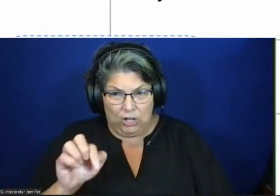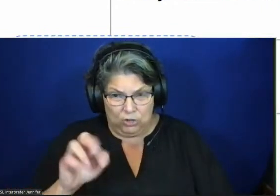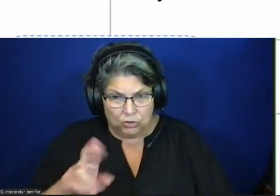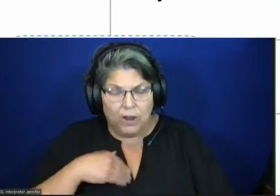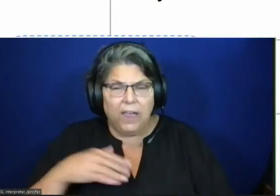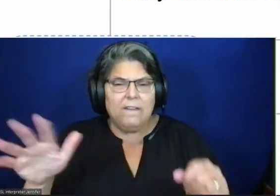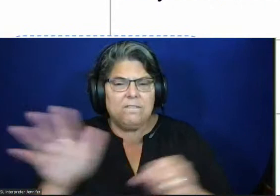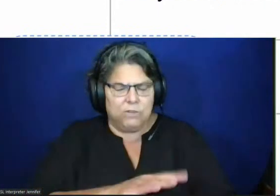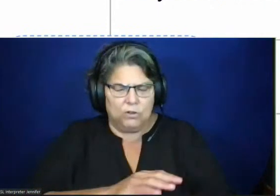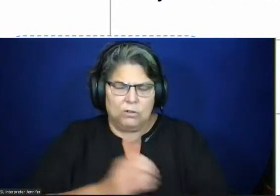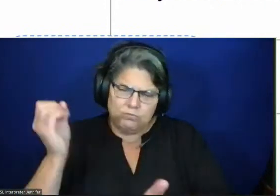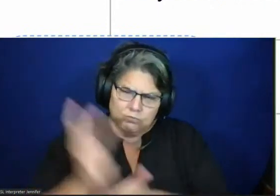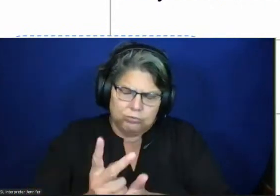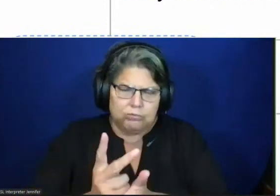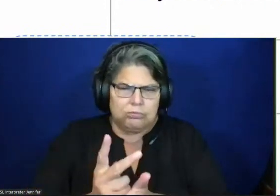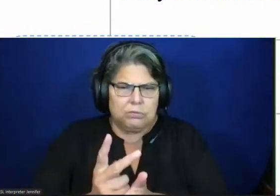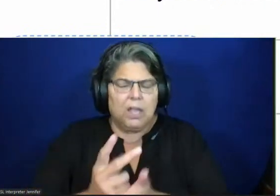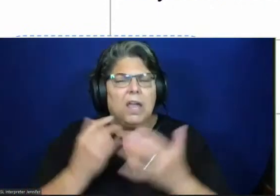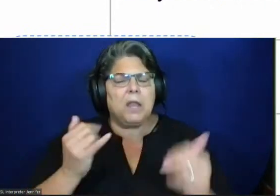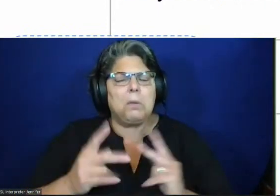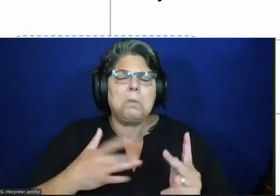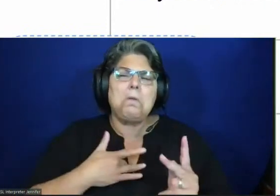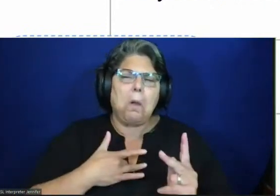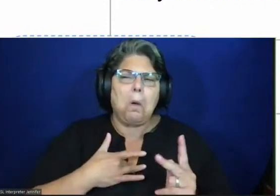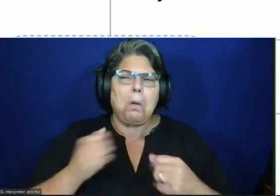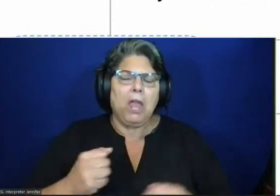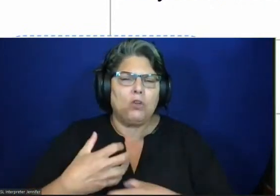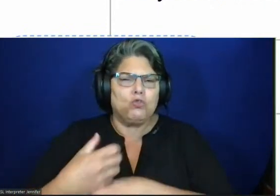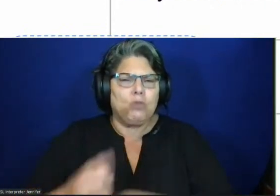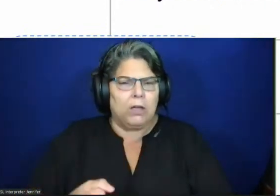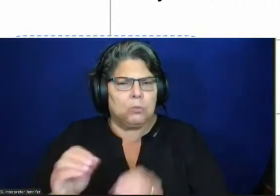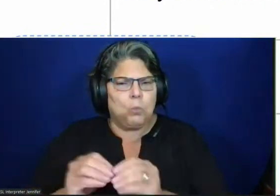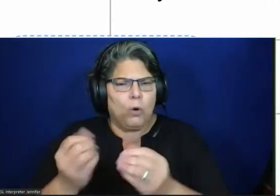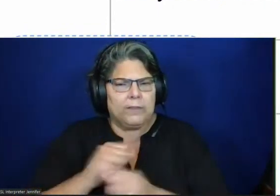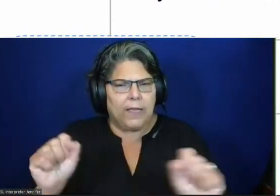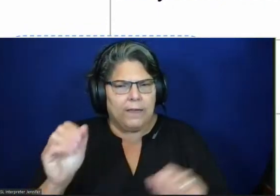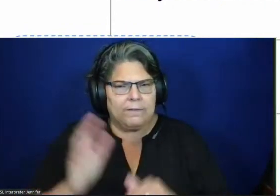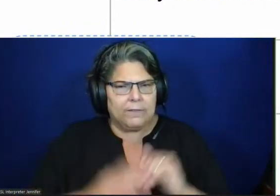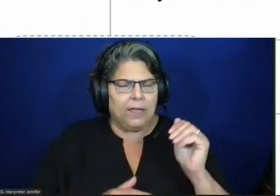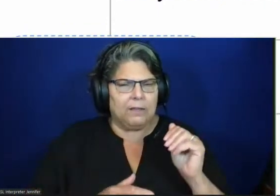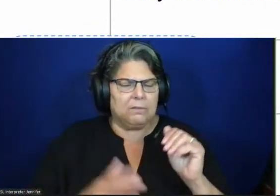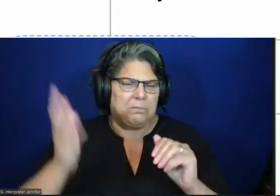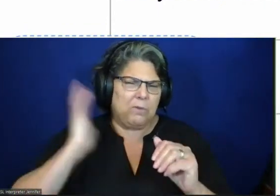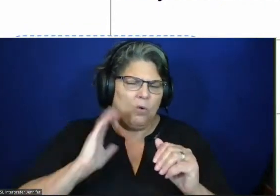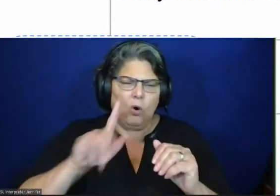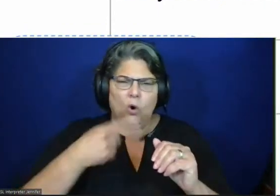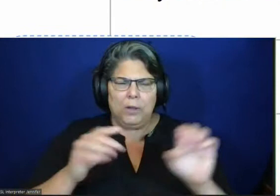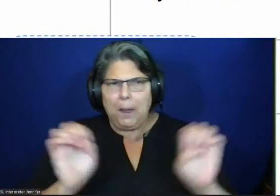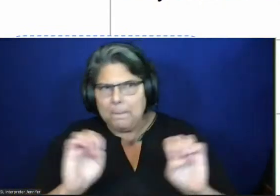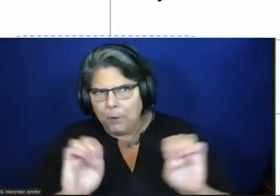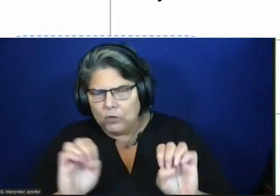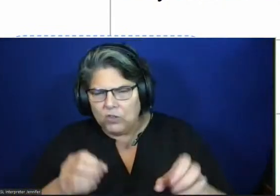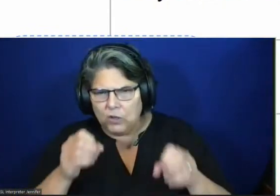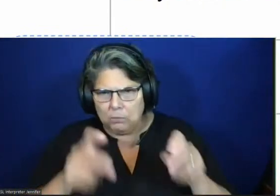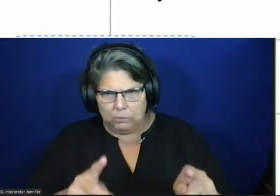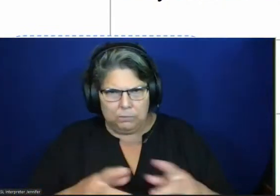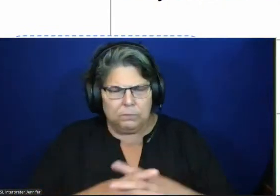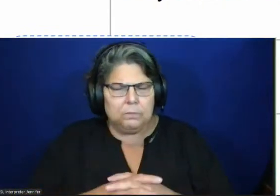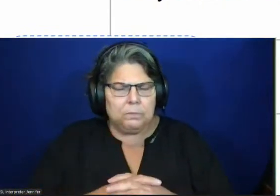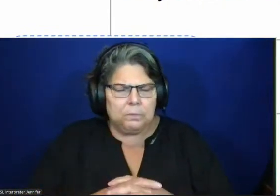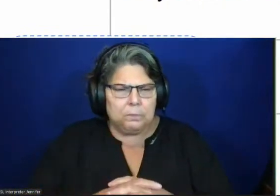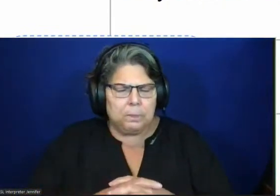feel that it is much safer than they felt when it was under emergency use authorization only.